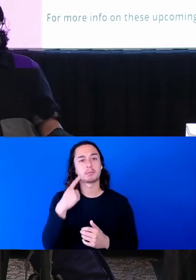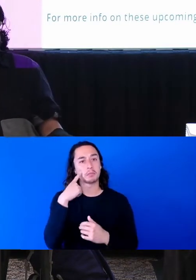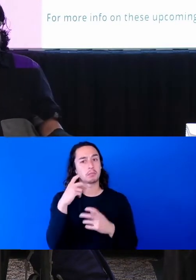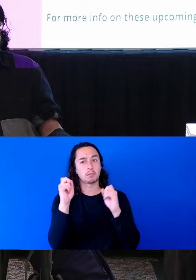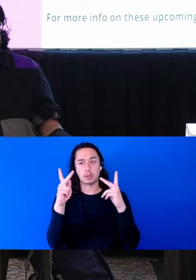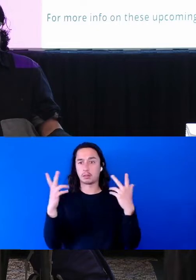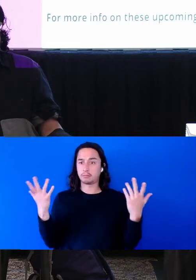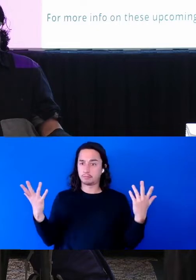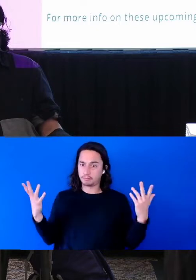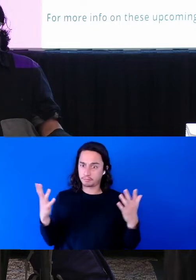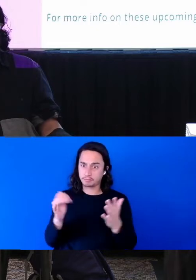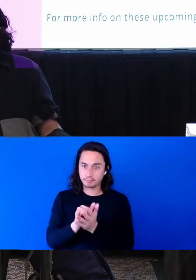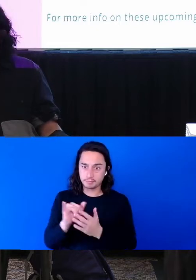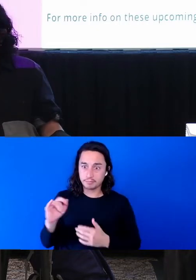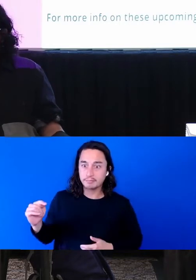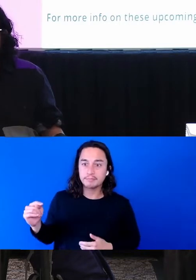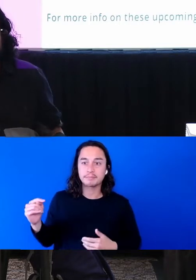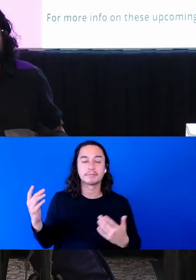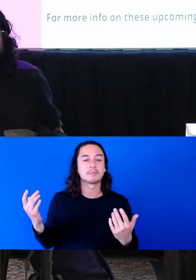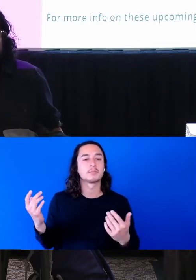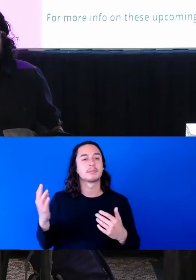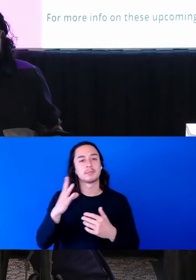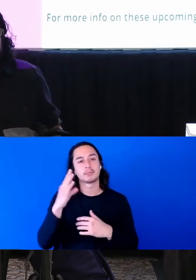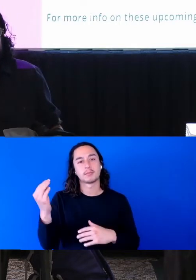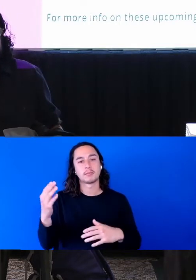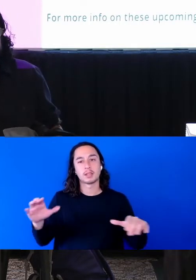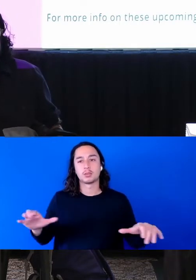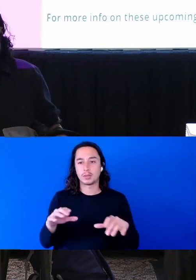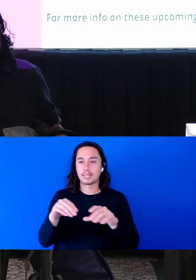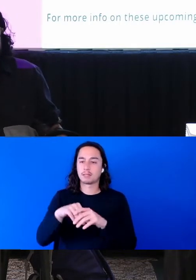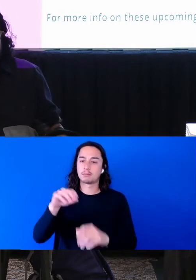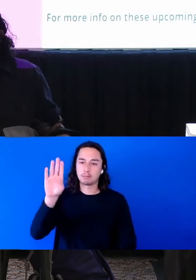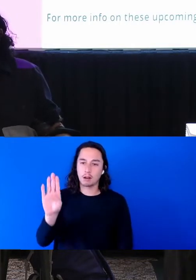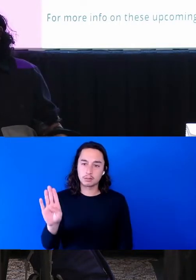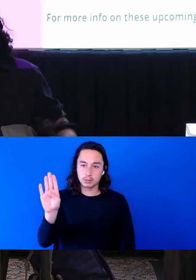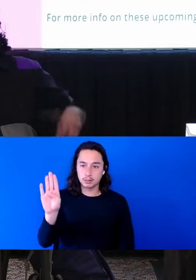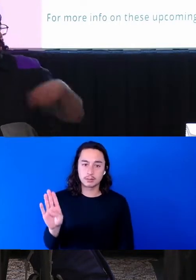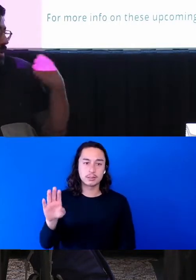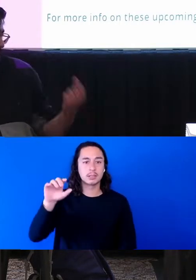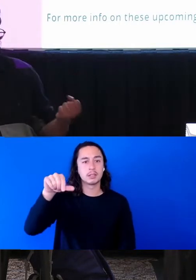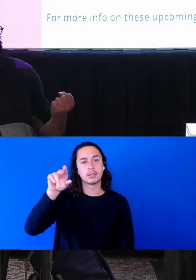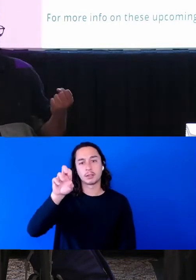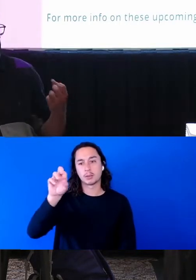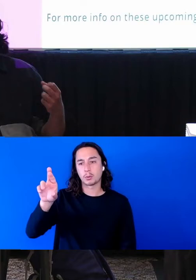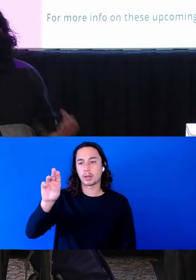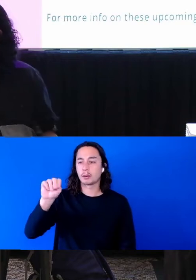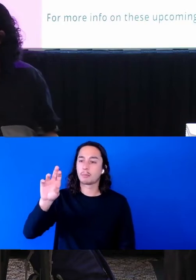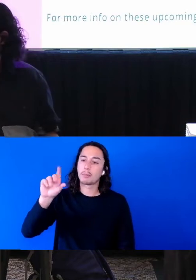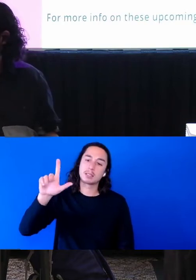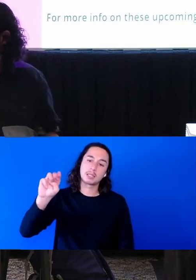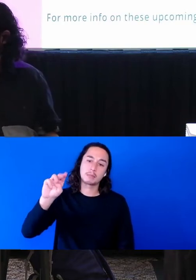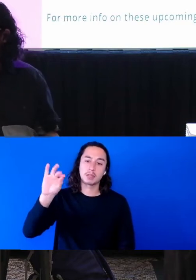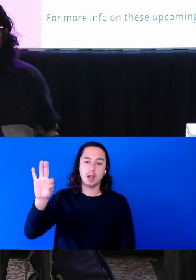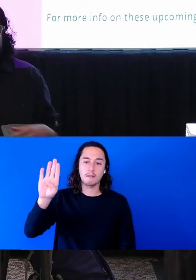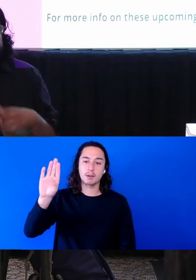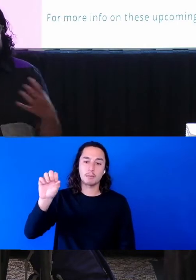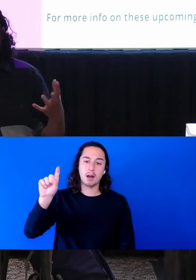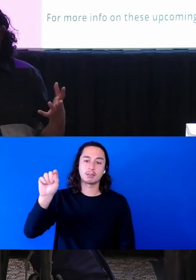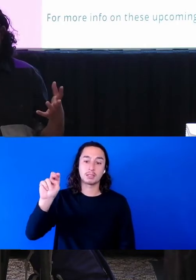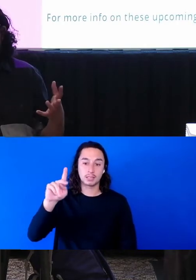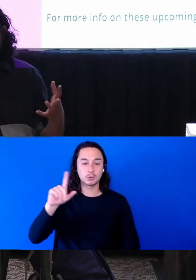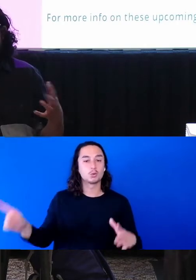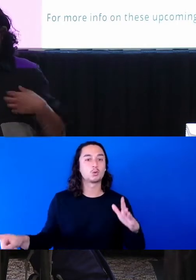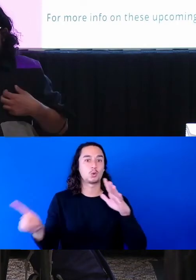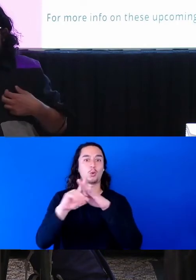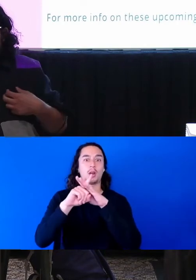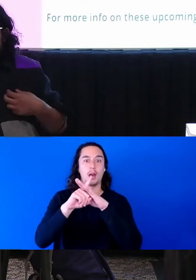thing. And getting to do it in Boston, the queer Muslims of Boston like showed up in full force. And so getting